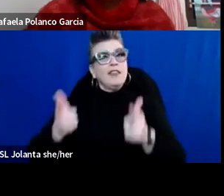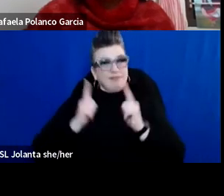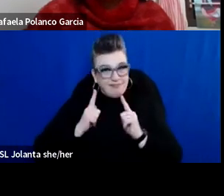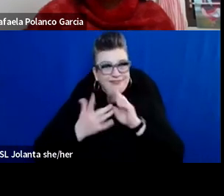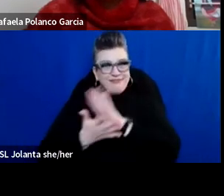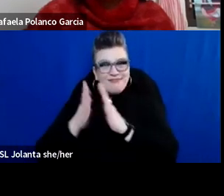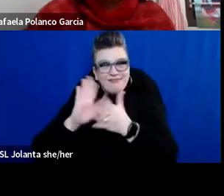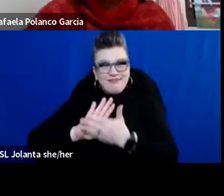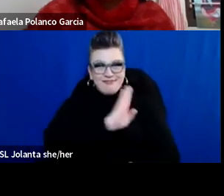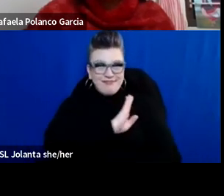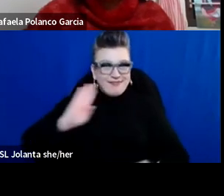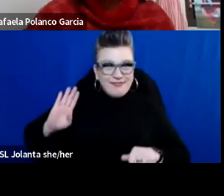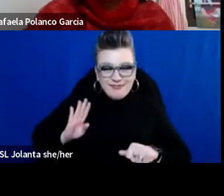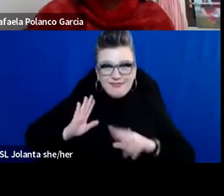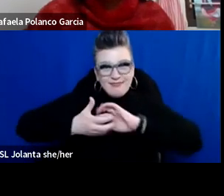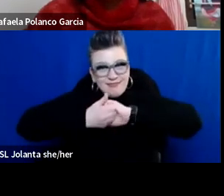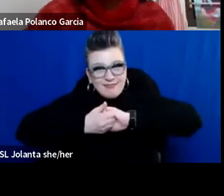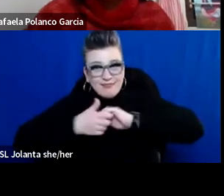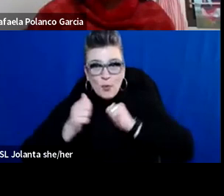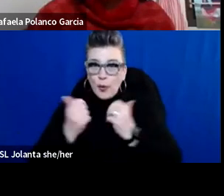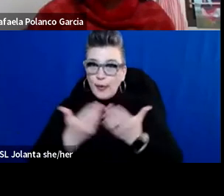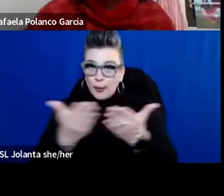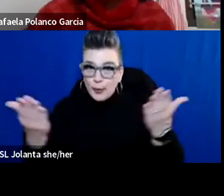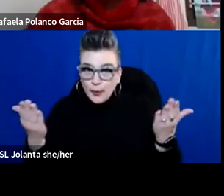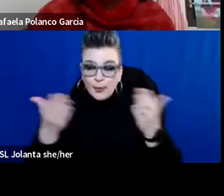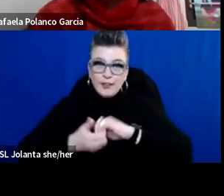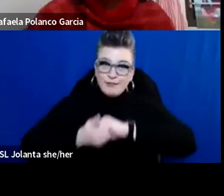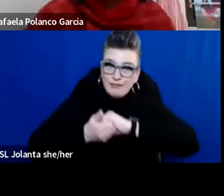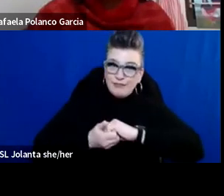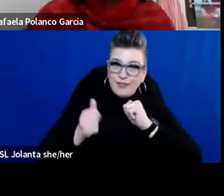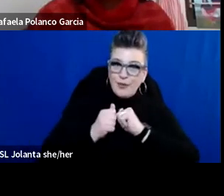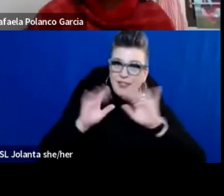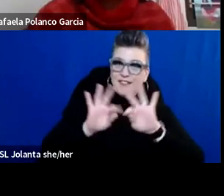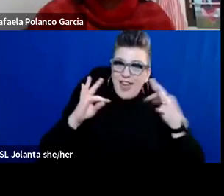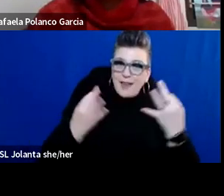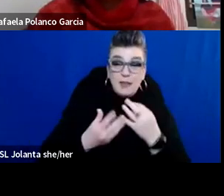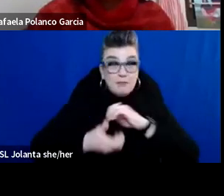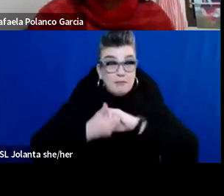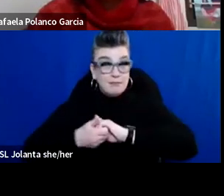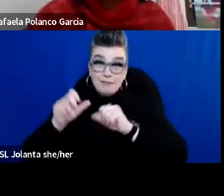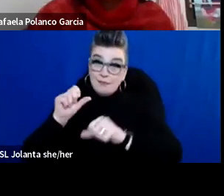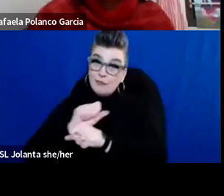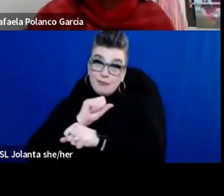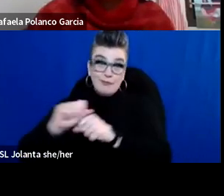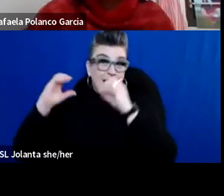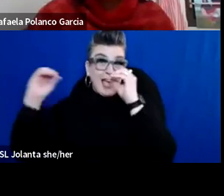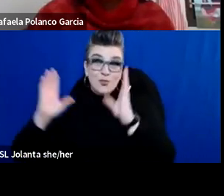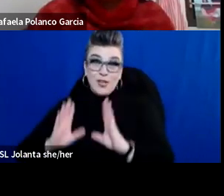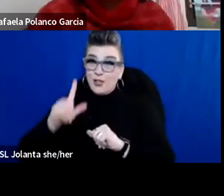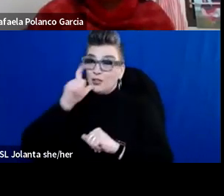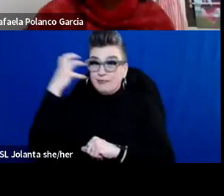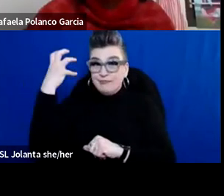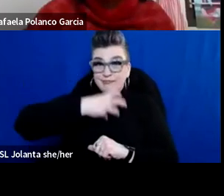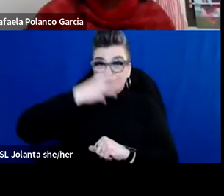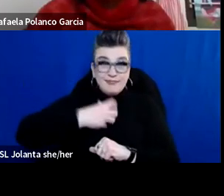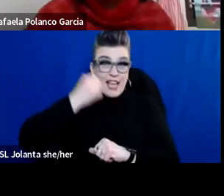you in partnership with our families and partnership with the educators do the hard work every day and show up for our kids so thank you